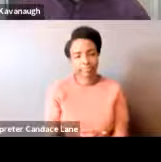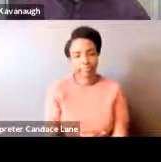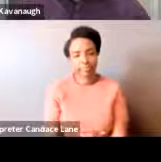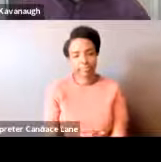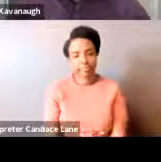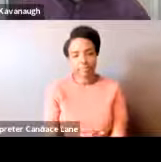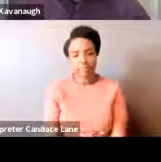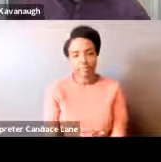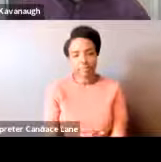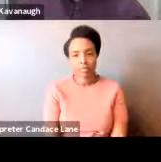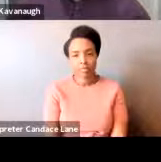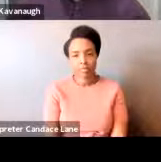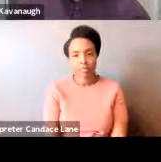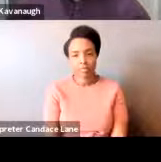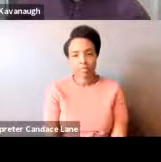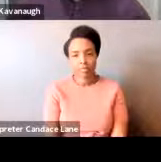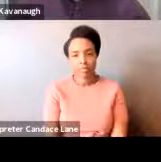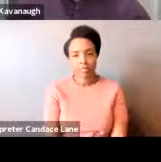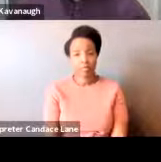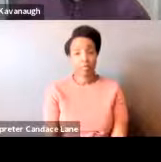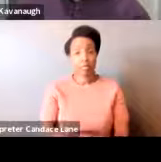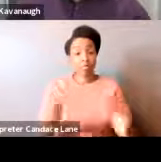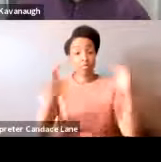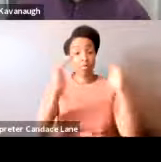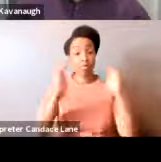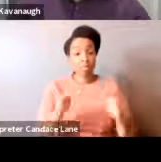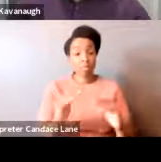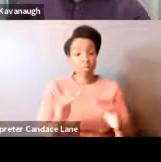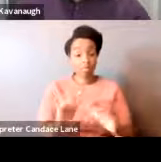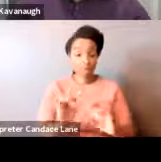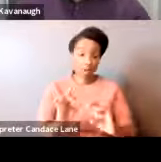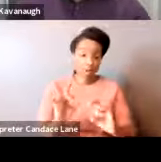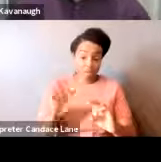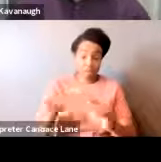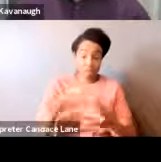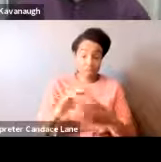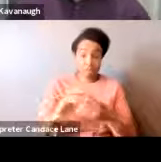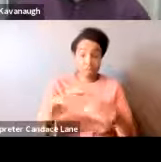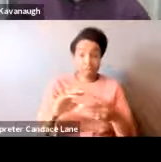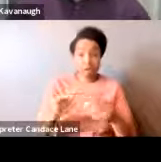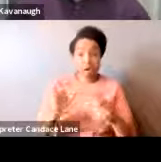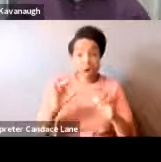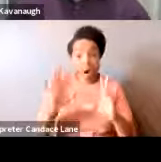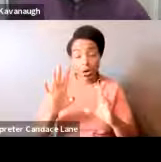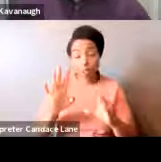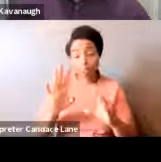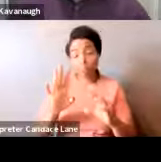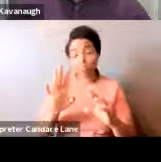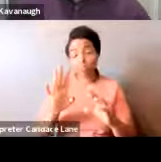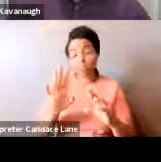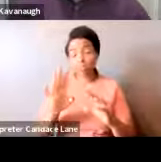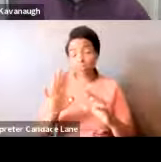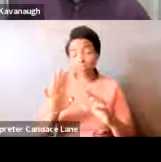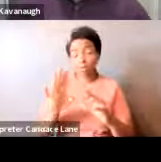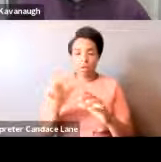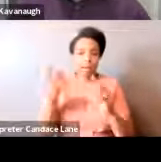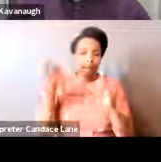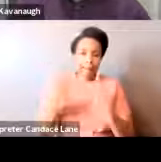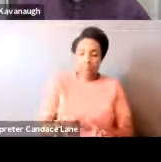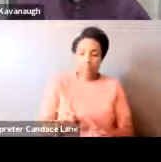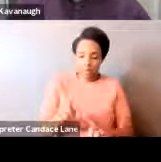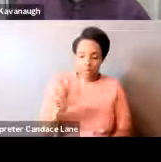The next poem was occasioned by the horrible death of Nia Wilson, a young Black woman who was killed by a